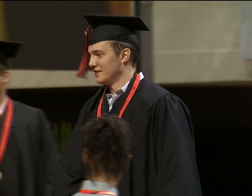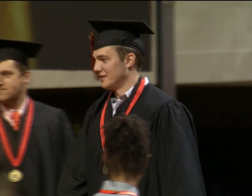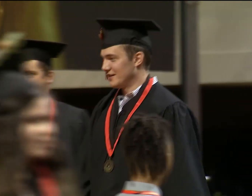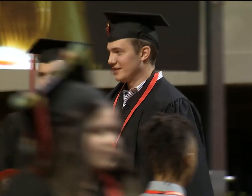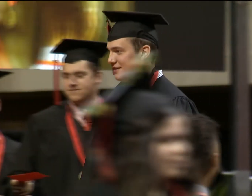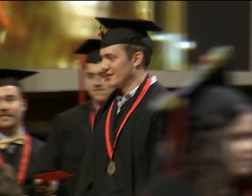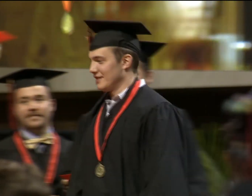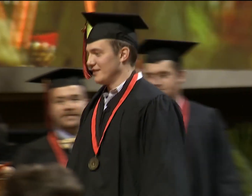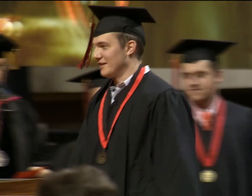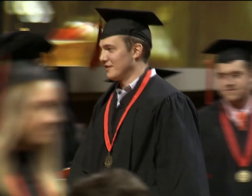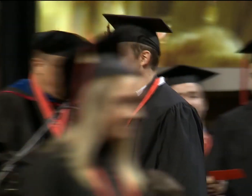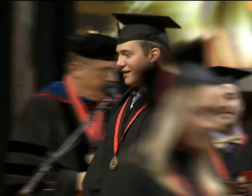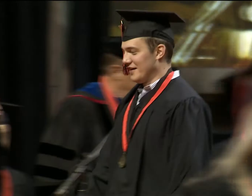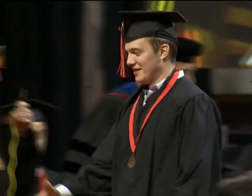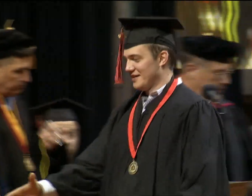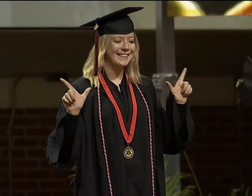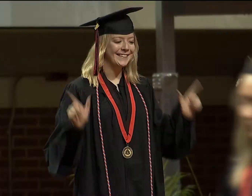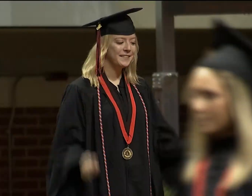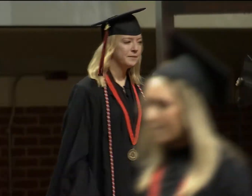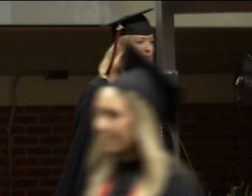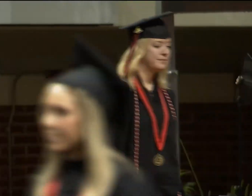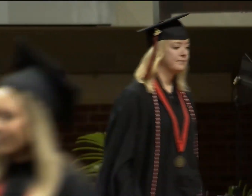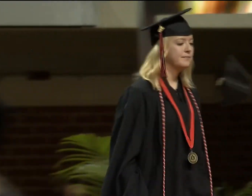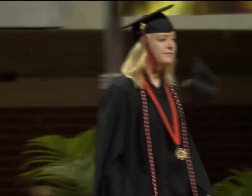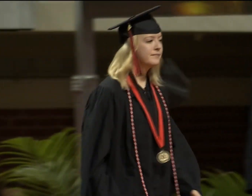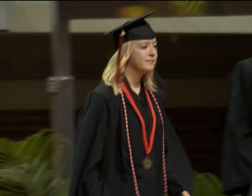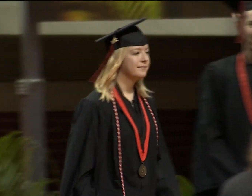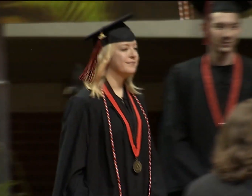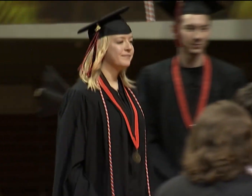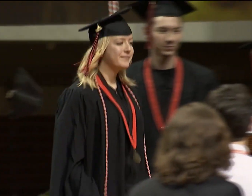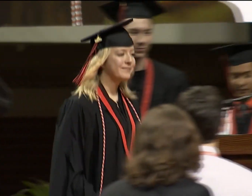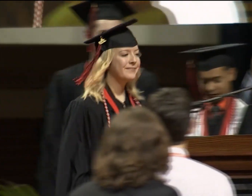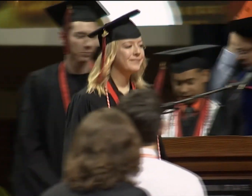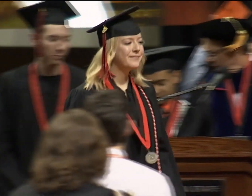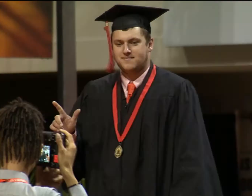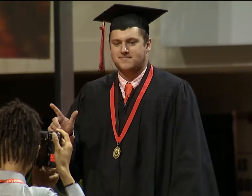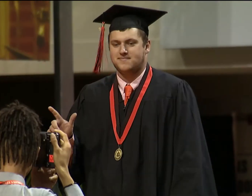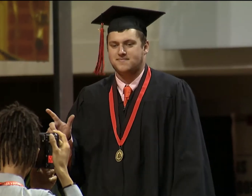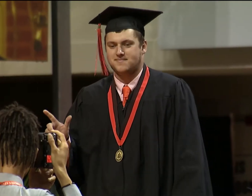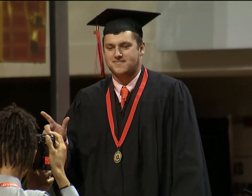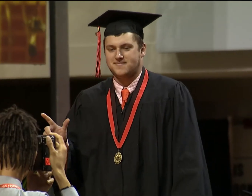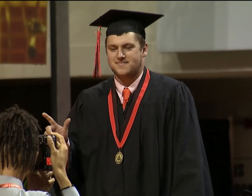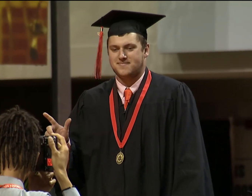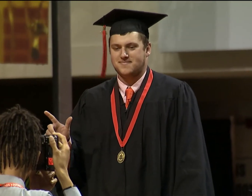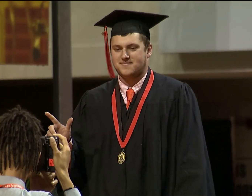Votek Daniel Dvorak. Marissa Menge.